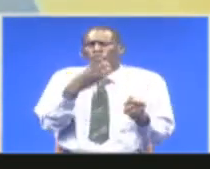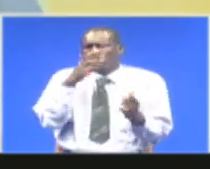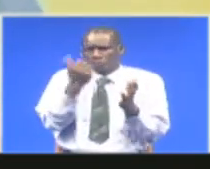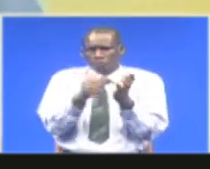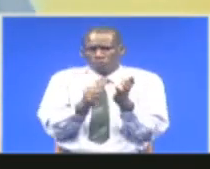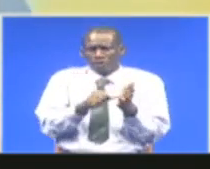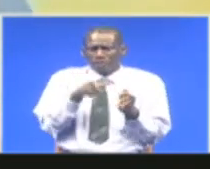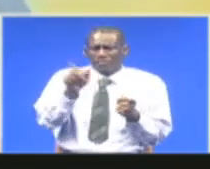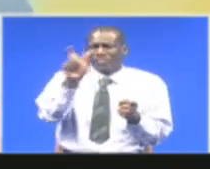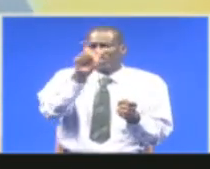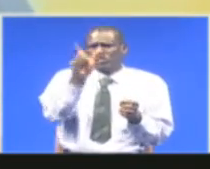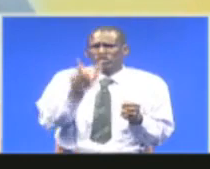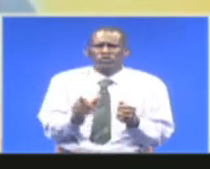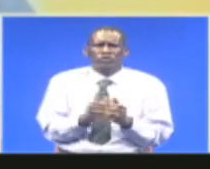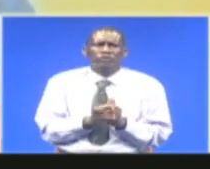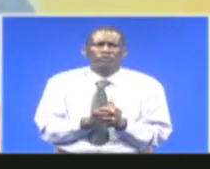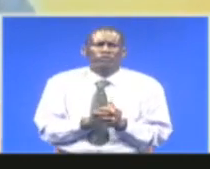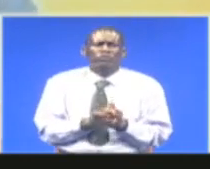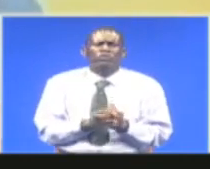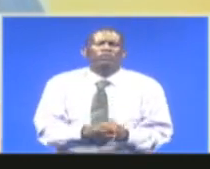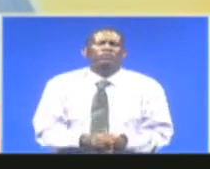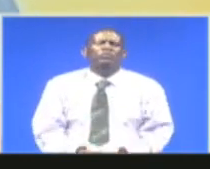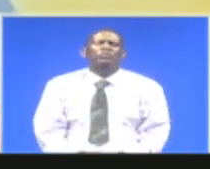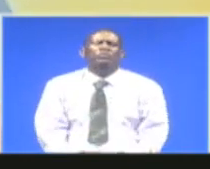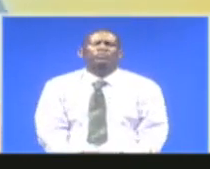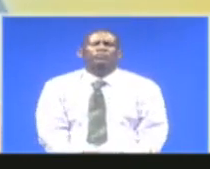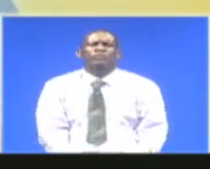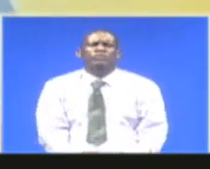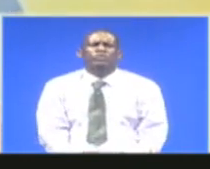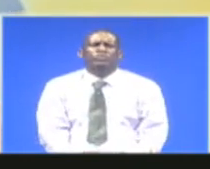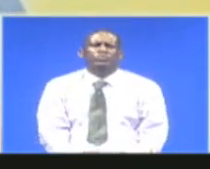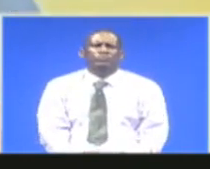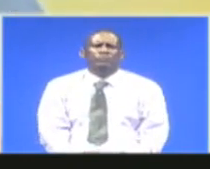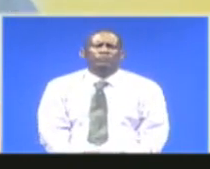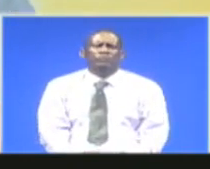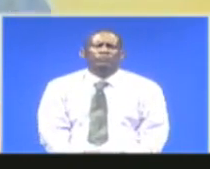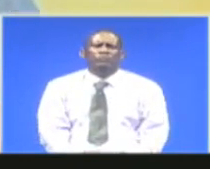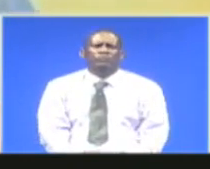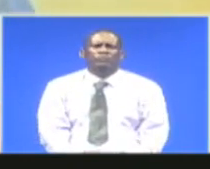in this region. Peter Mwangangi, NTV, Bamba, Kilifi County.